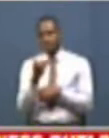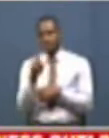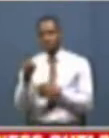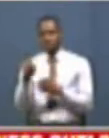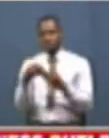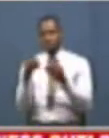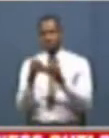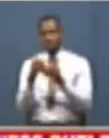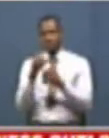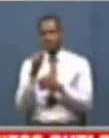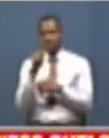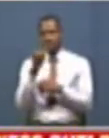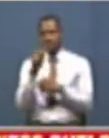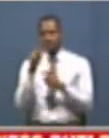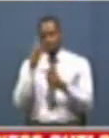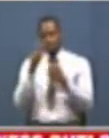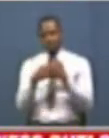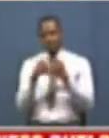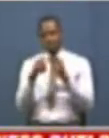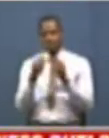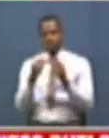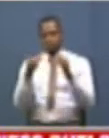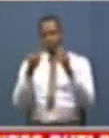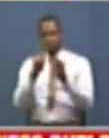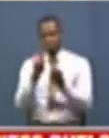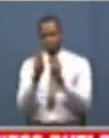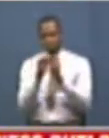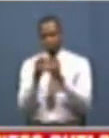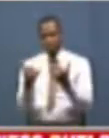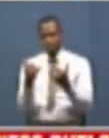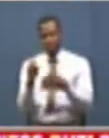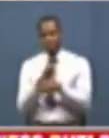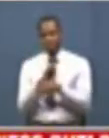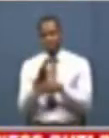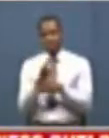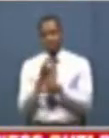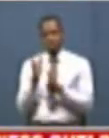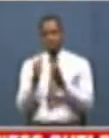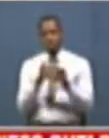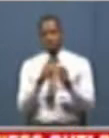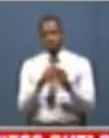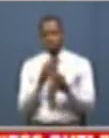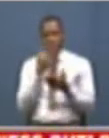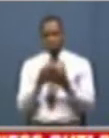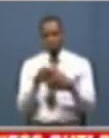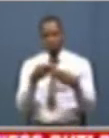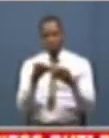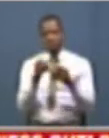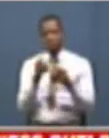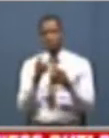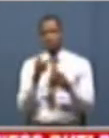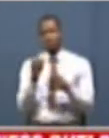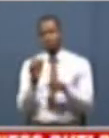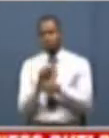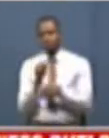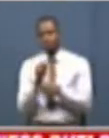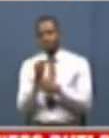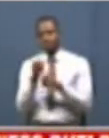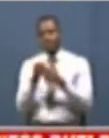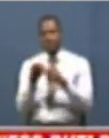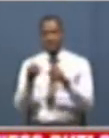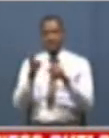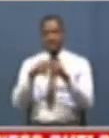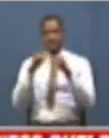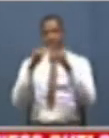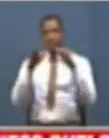raises the stakes for banks to recalibrate existing business models to appropriately deal with the increased